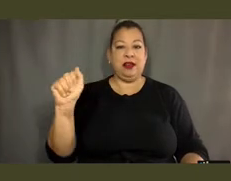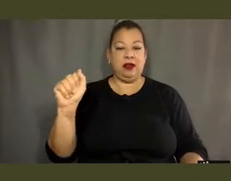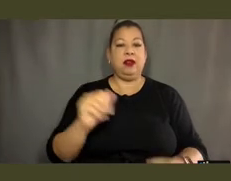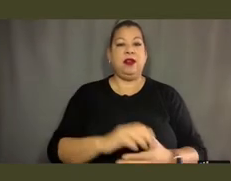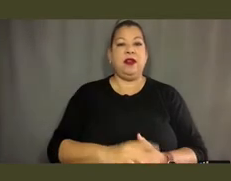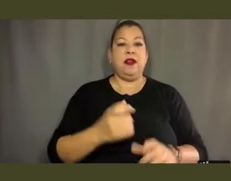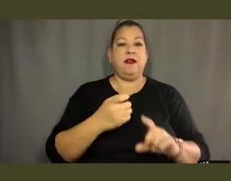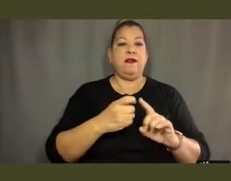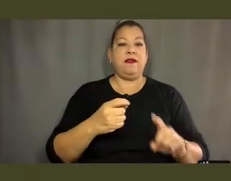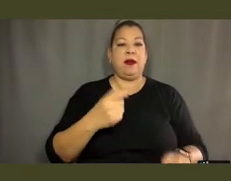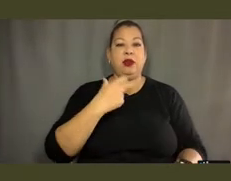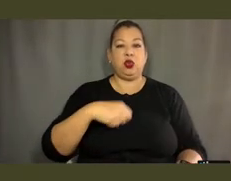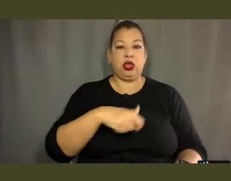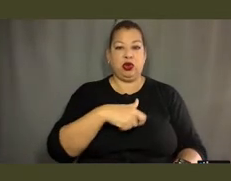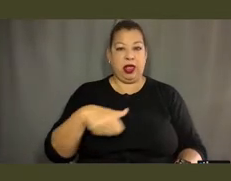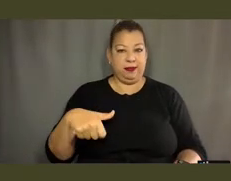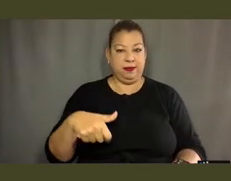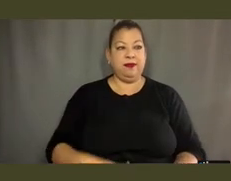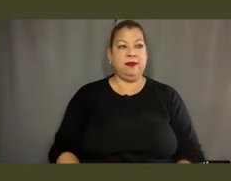Hello.